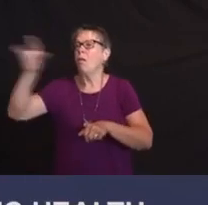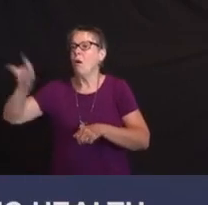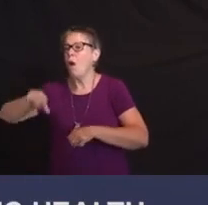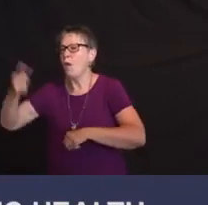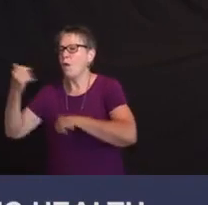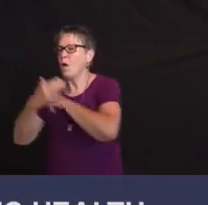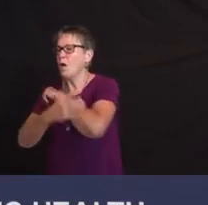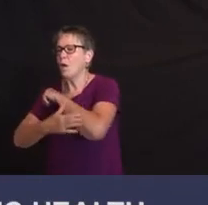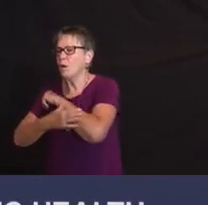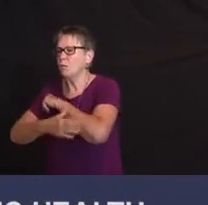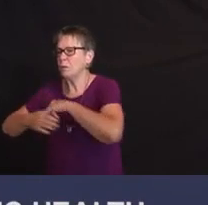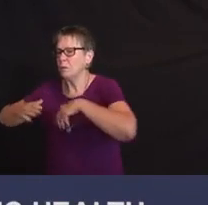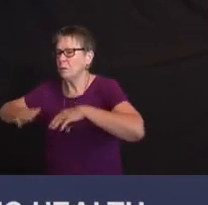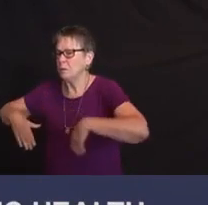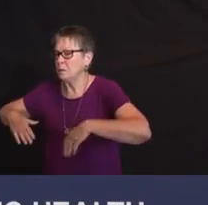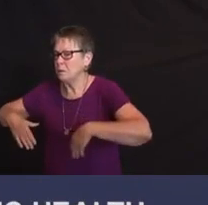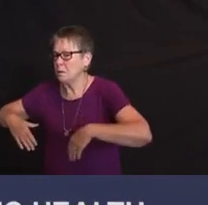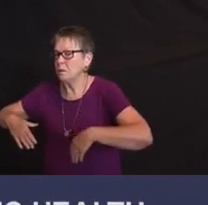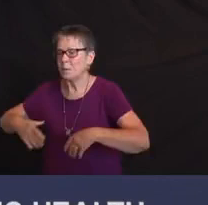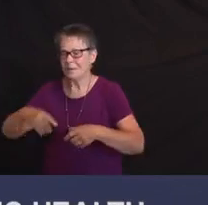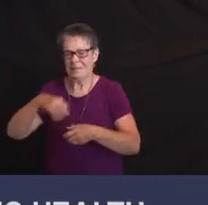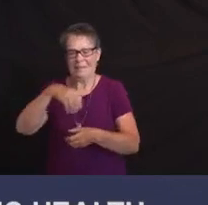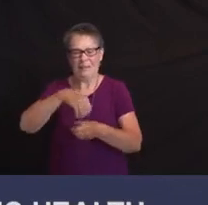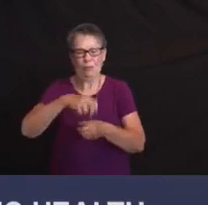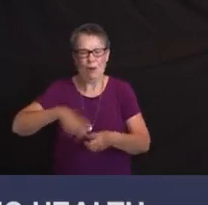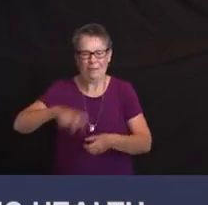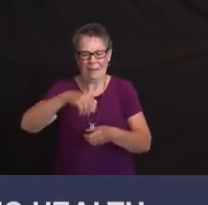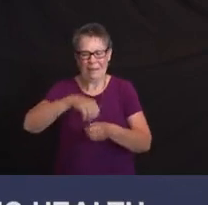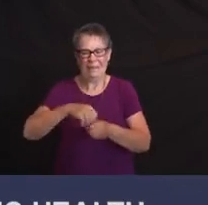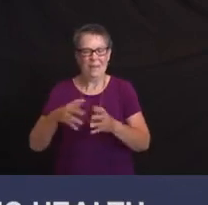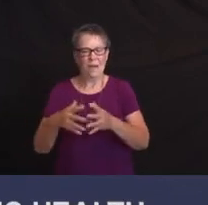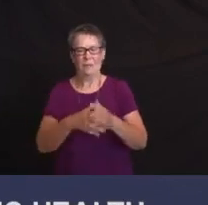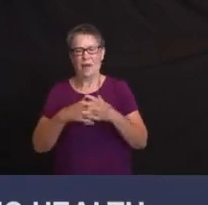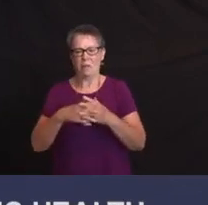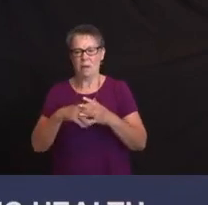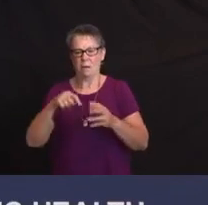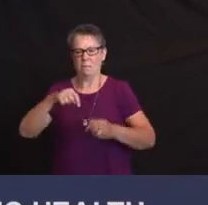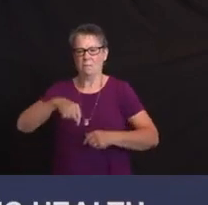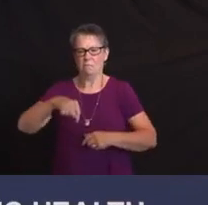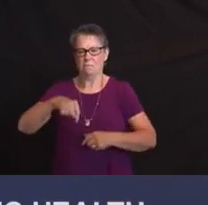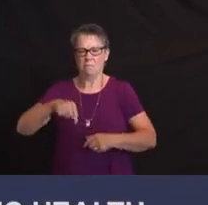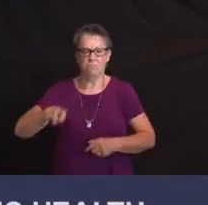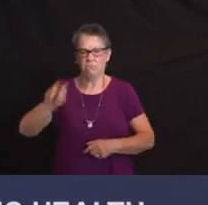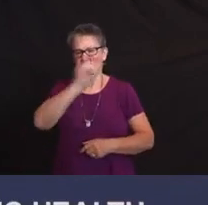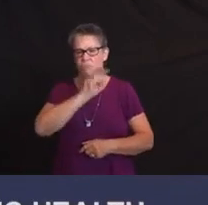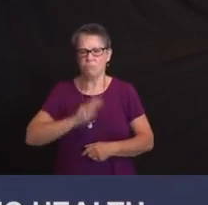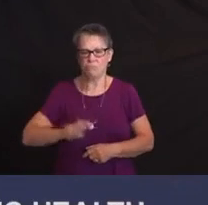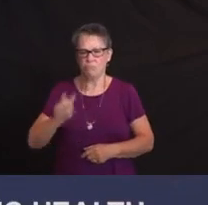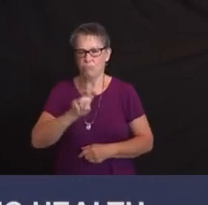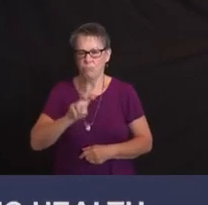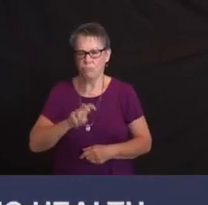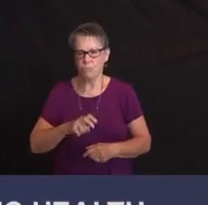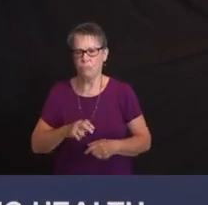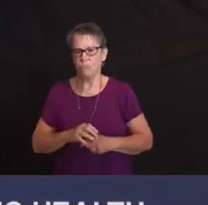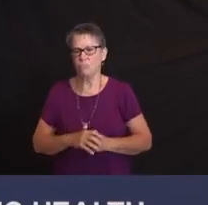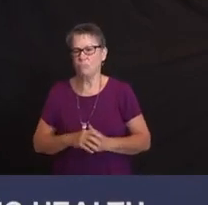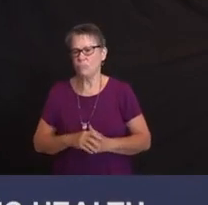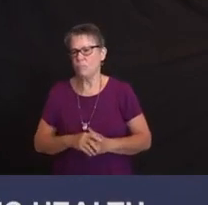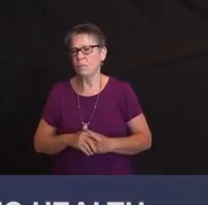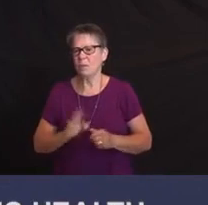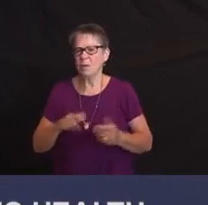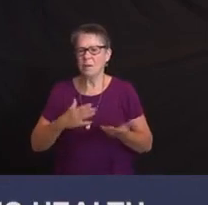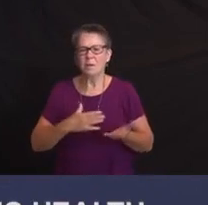Indonesia. But historically, there has been to places like Florida, which, as I mentioned earlier, please keep every one of them in your prayers.